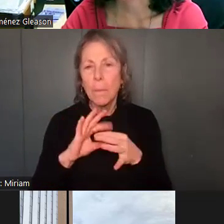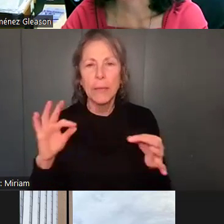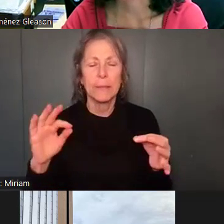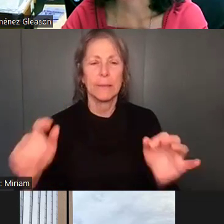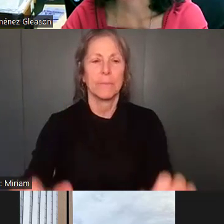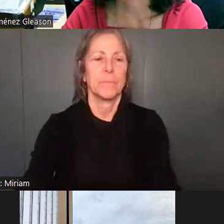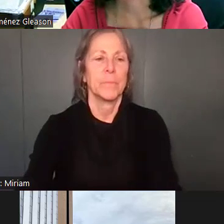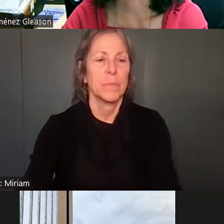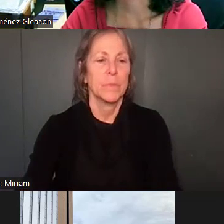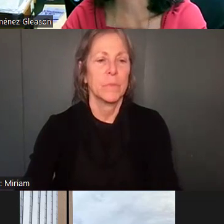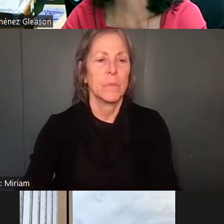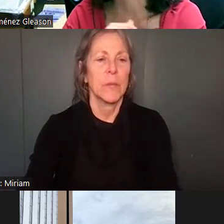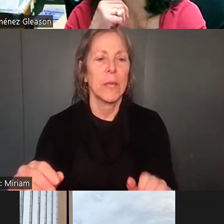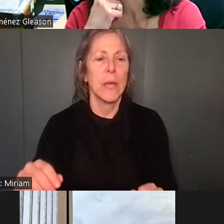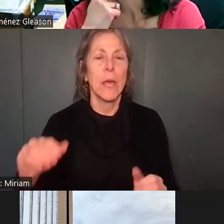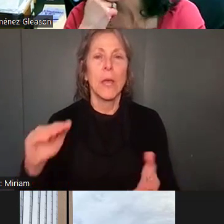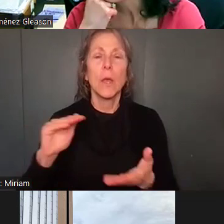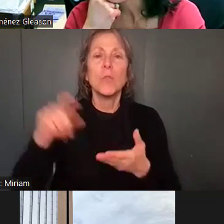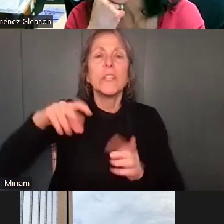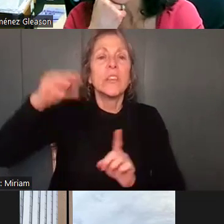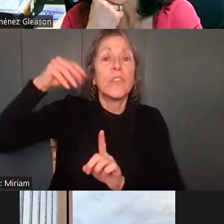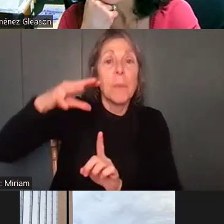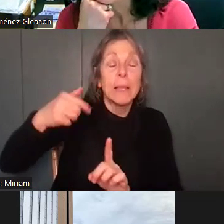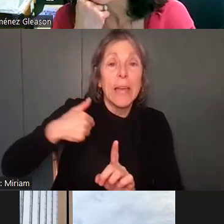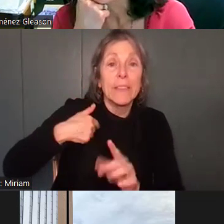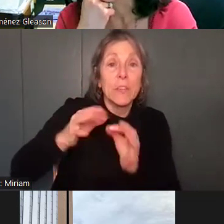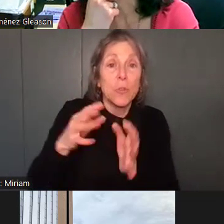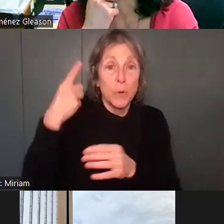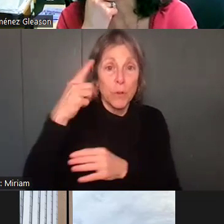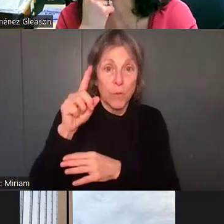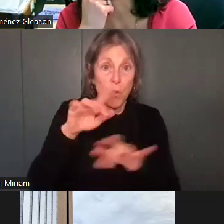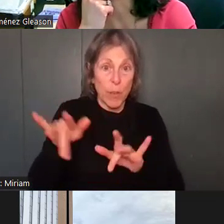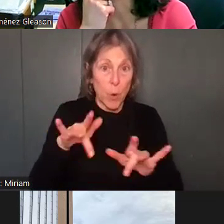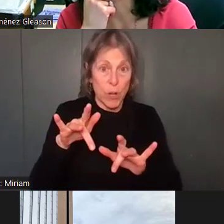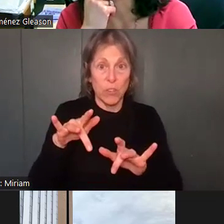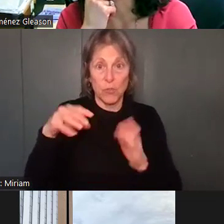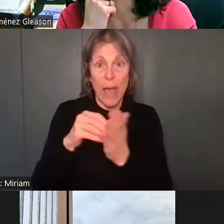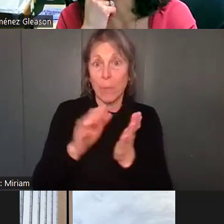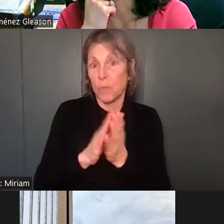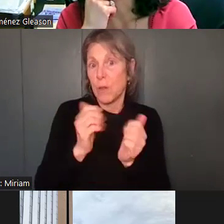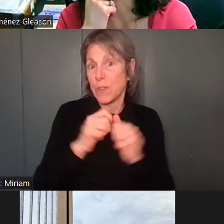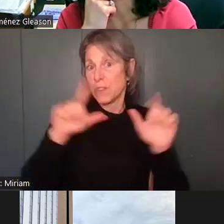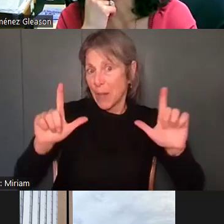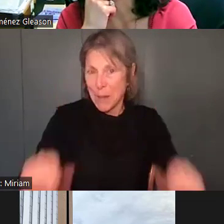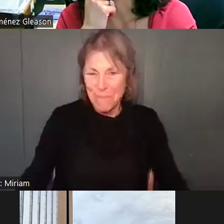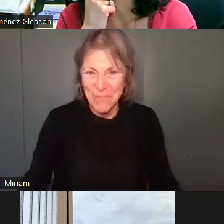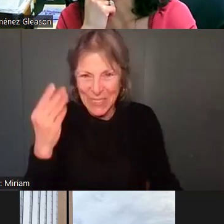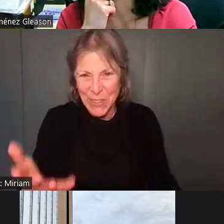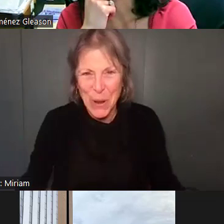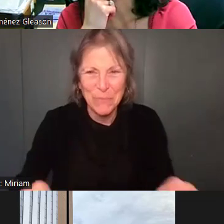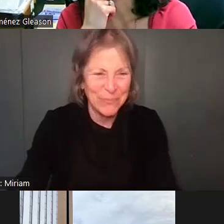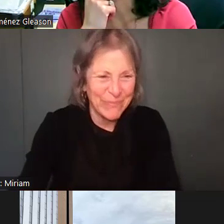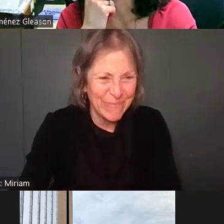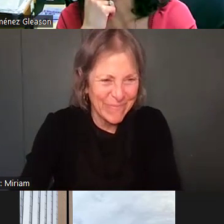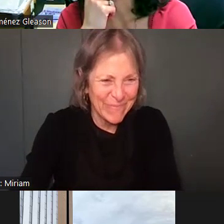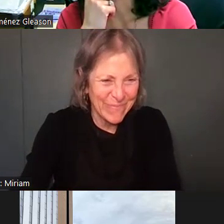document. So bear with me. Oh, I need to open it still. You will need to spotlight the interpreter for the recording to capture me with the document, just to let